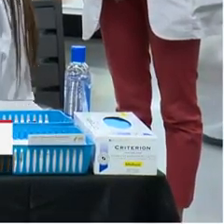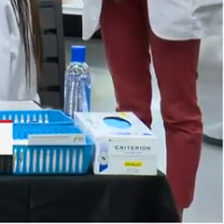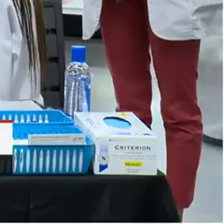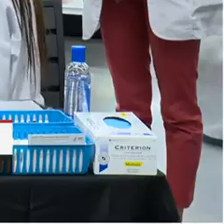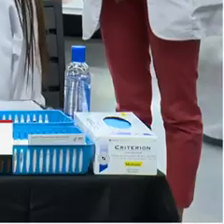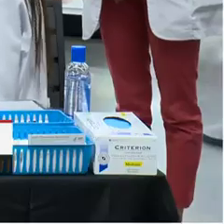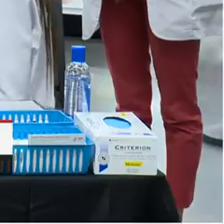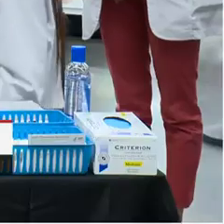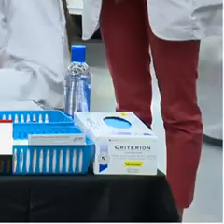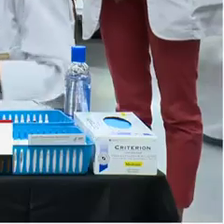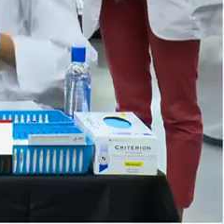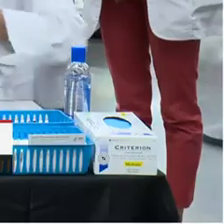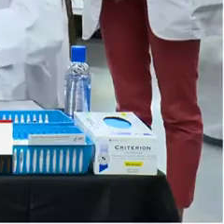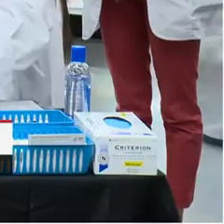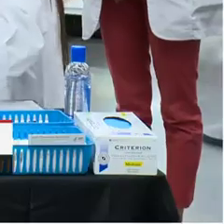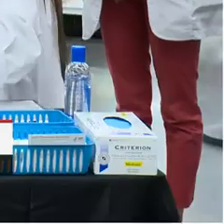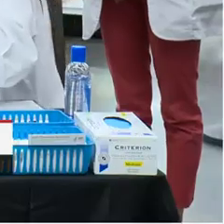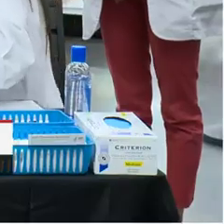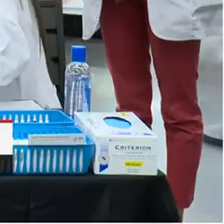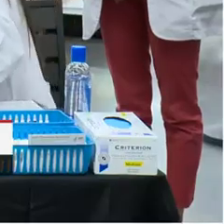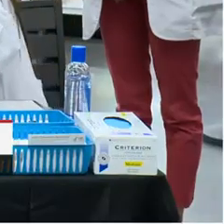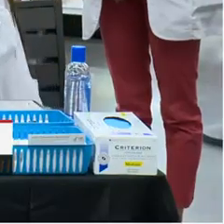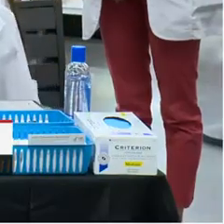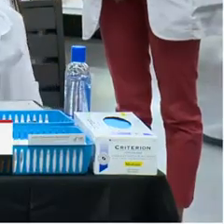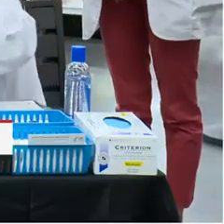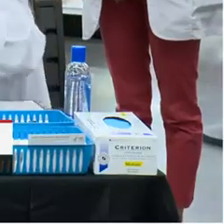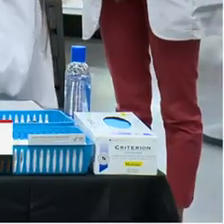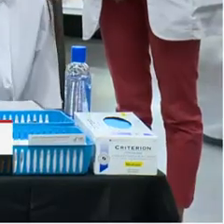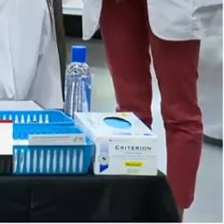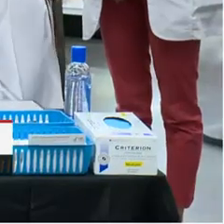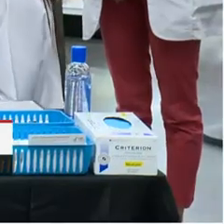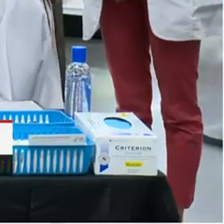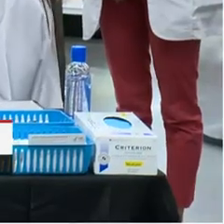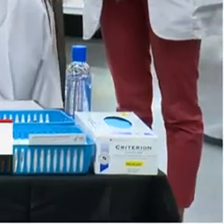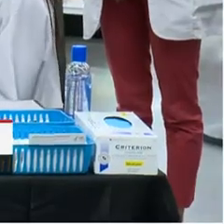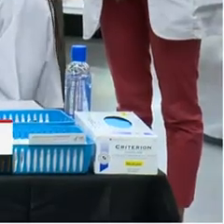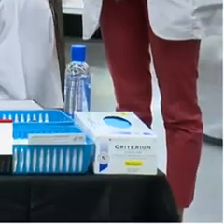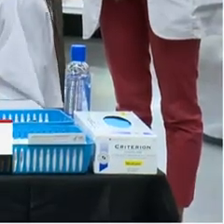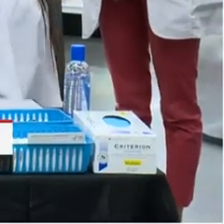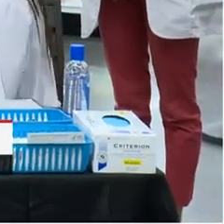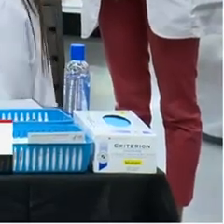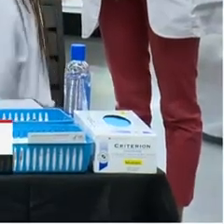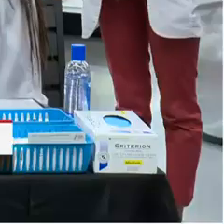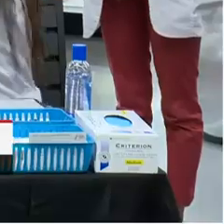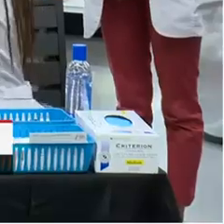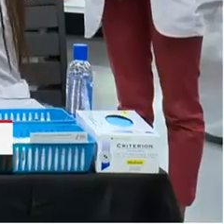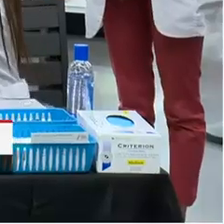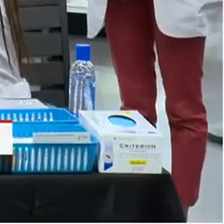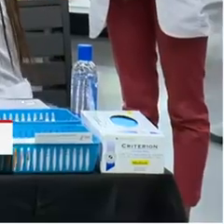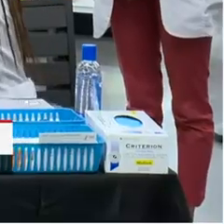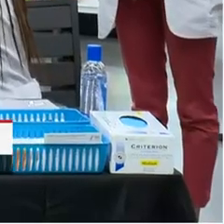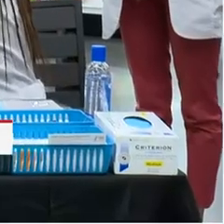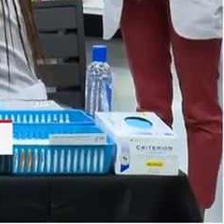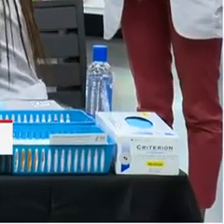just ironed that shirt. Okay. And can I get you to relax your arm for me, okay?